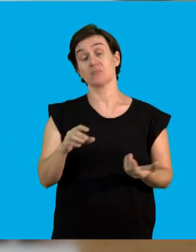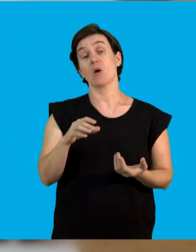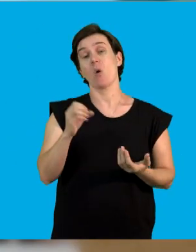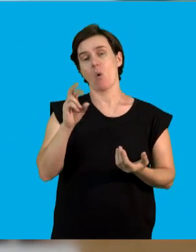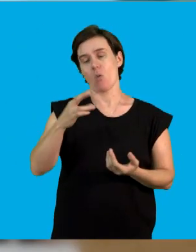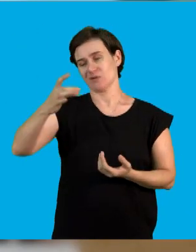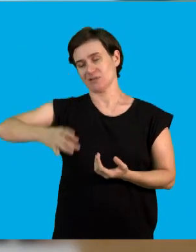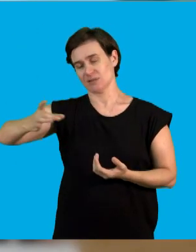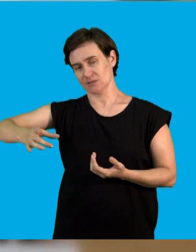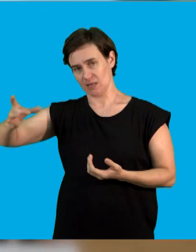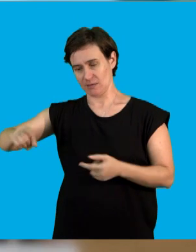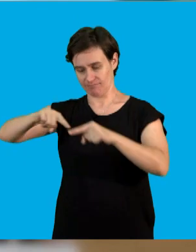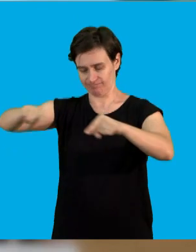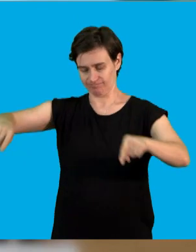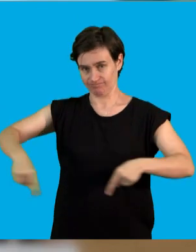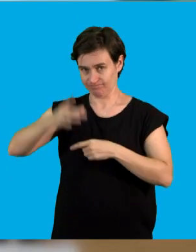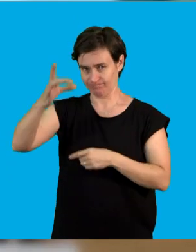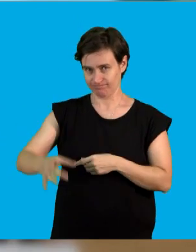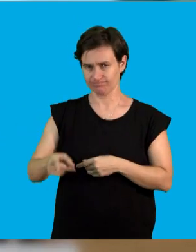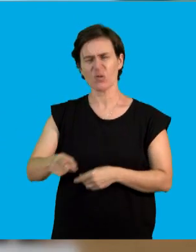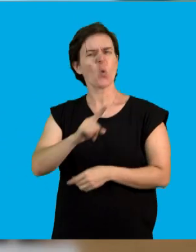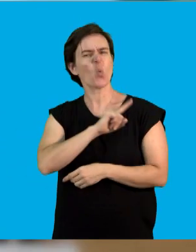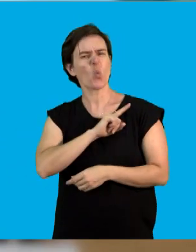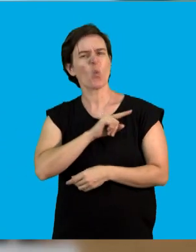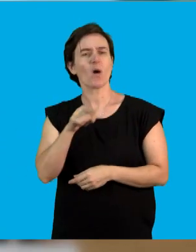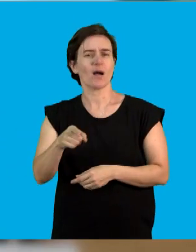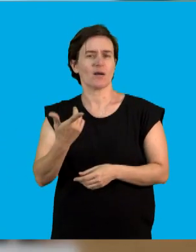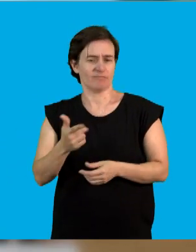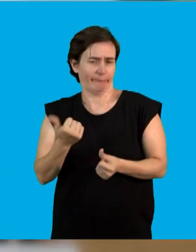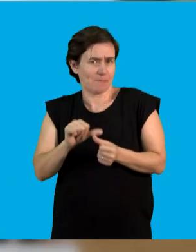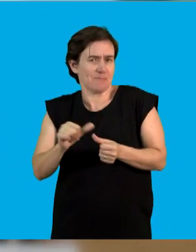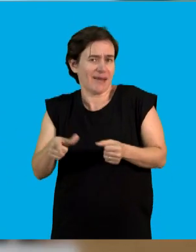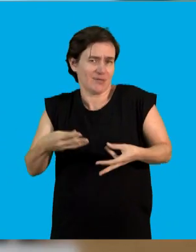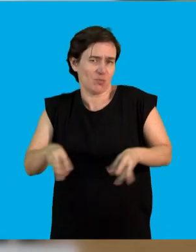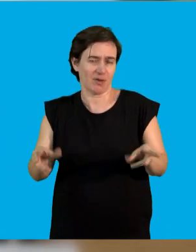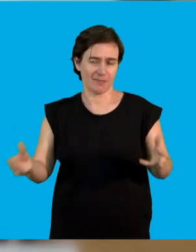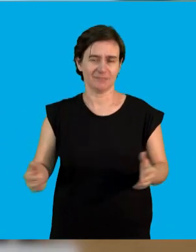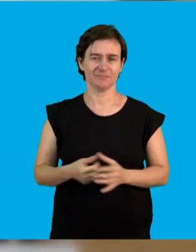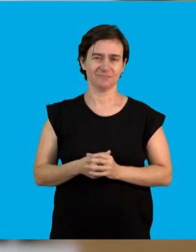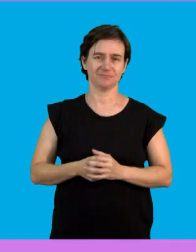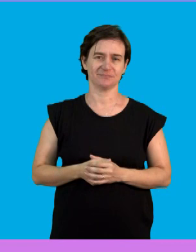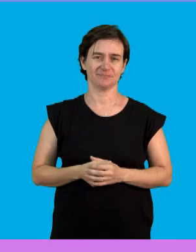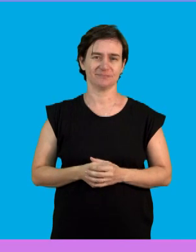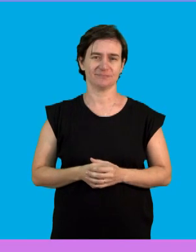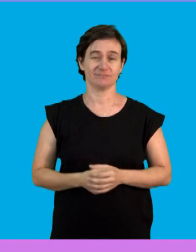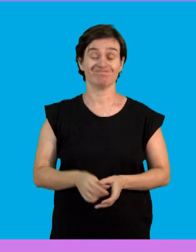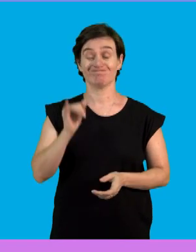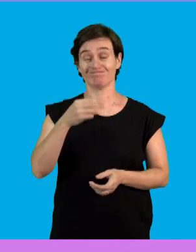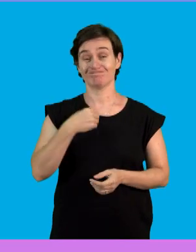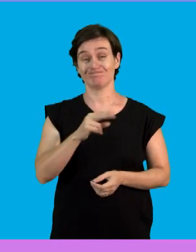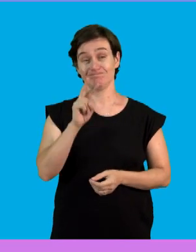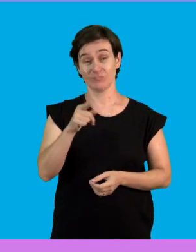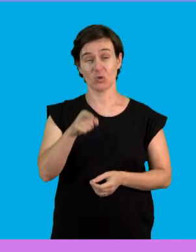then cylindrical as well. Why? Because it just makes sense. If we look